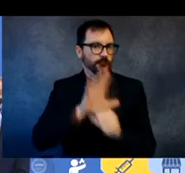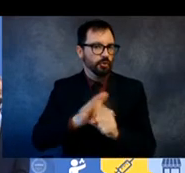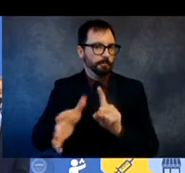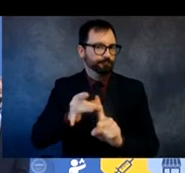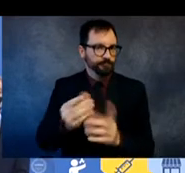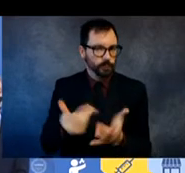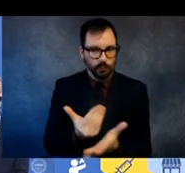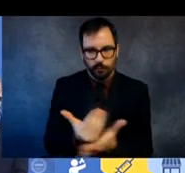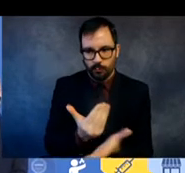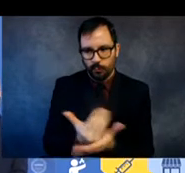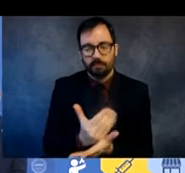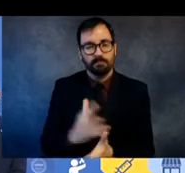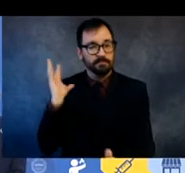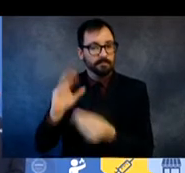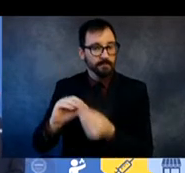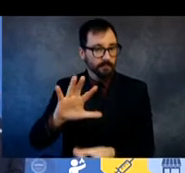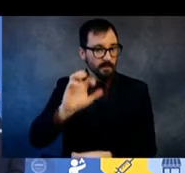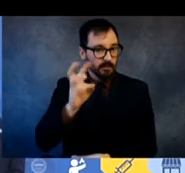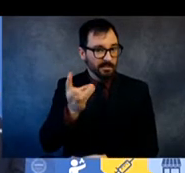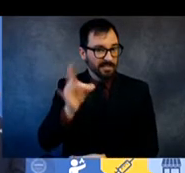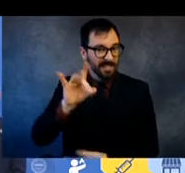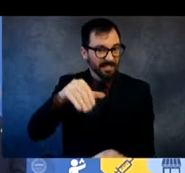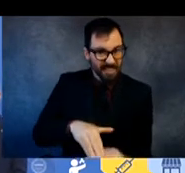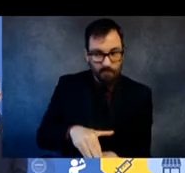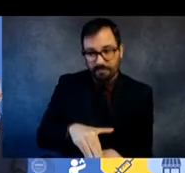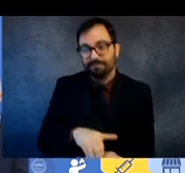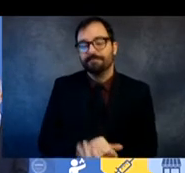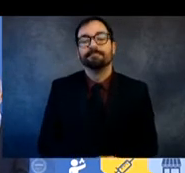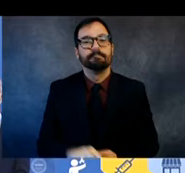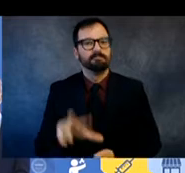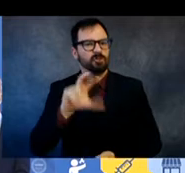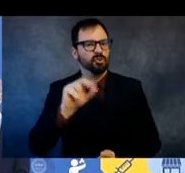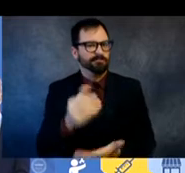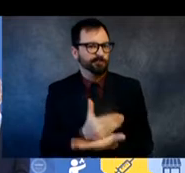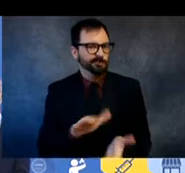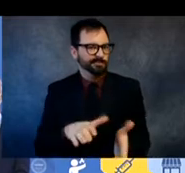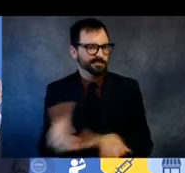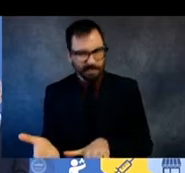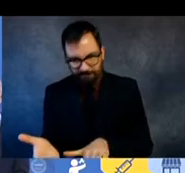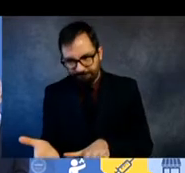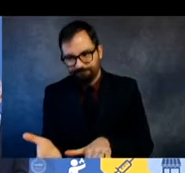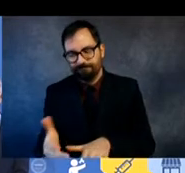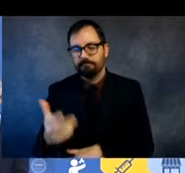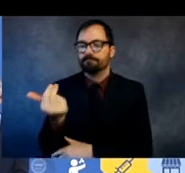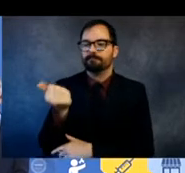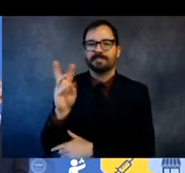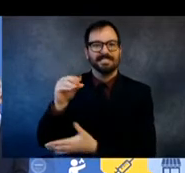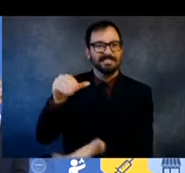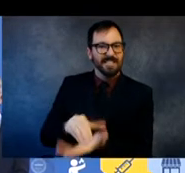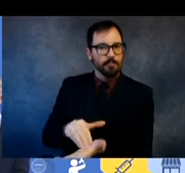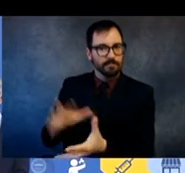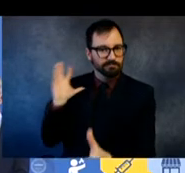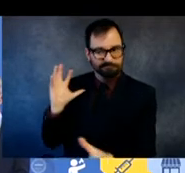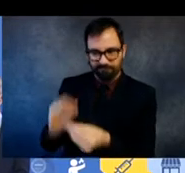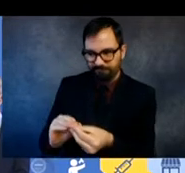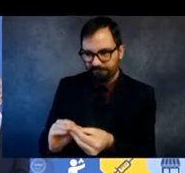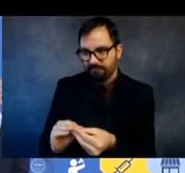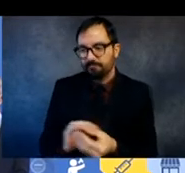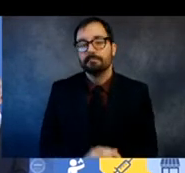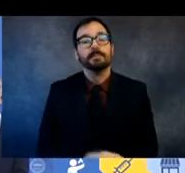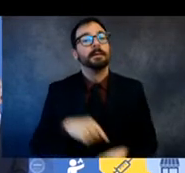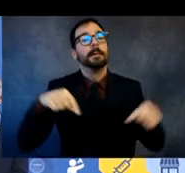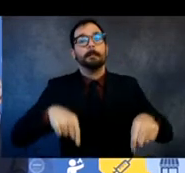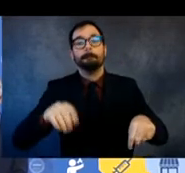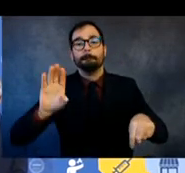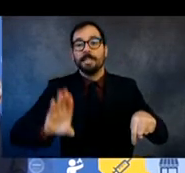are numbers as of yesterday. We had 1,508 new confirmed cases in the Commonwealth of Massachusetts. We had 30 new deaths recorded